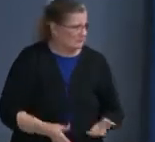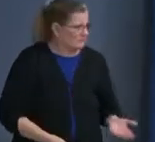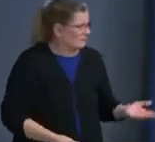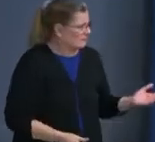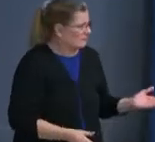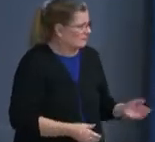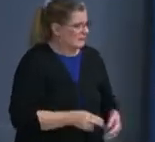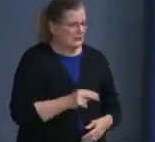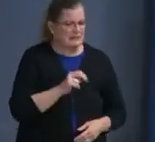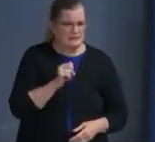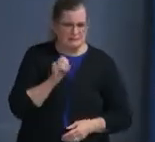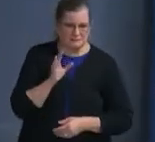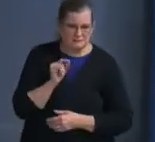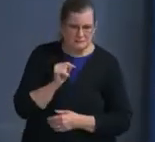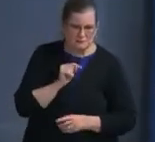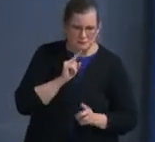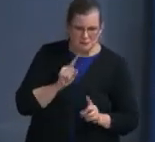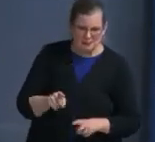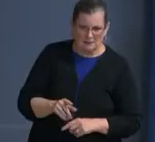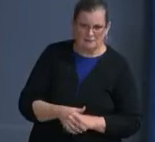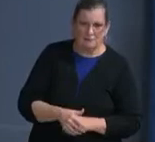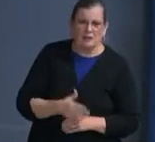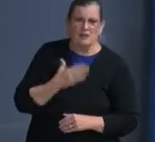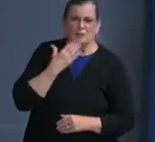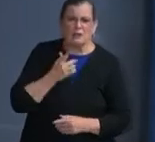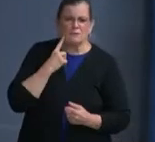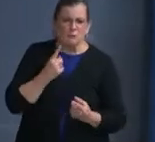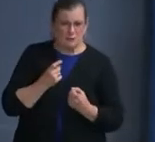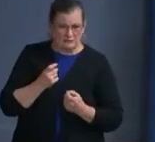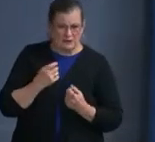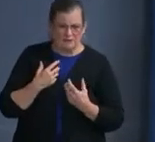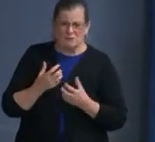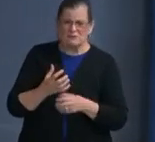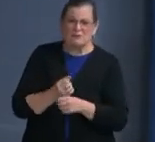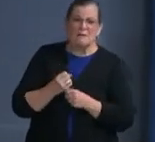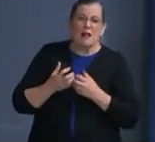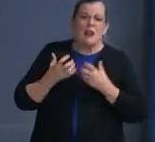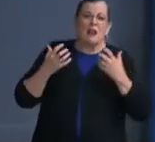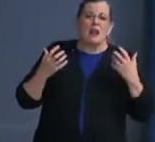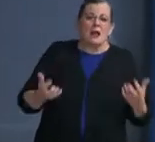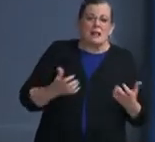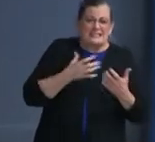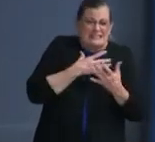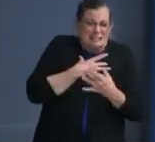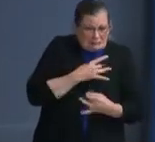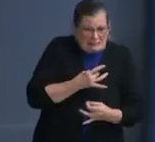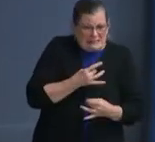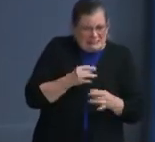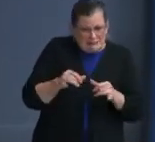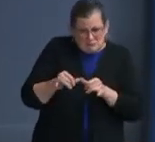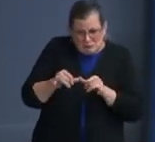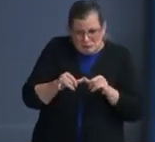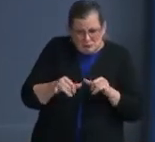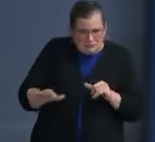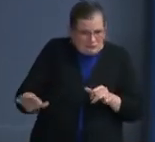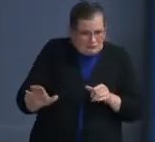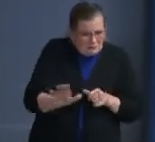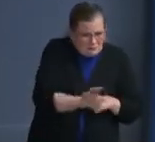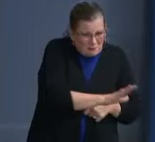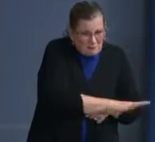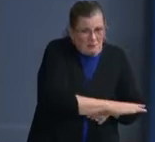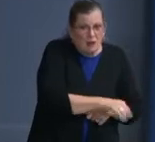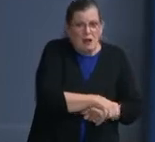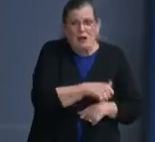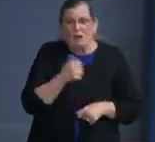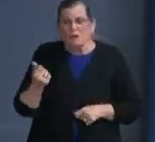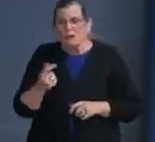Yes, thank you for the question, and I've received tremendous interest in that particular metric. And if you'll indulge me, I'll give another long